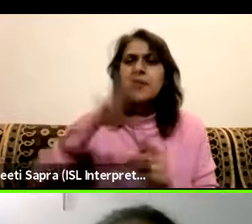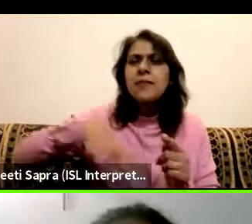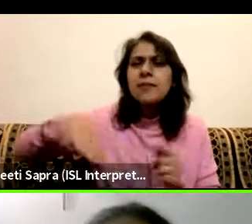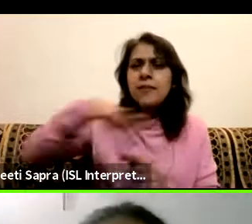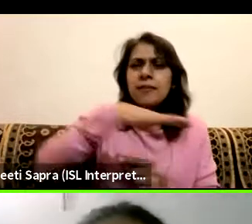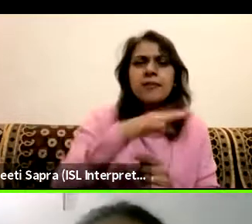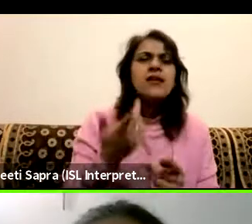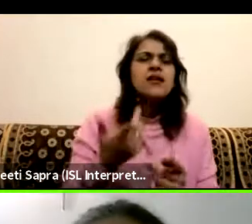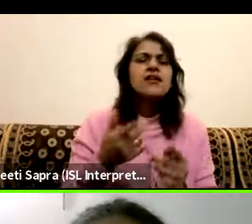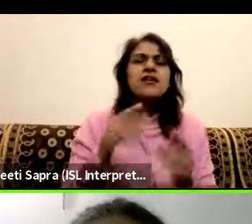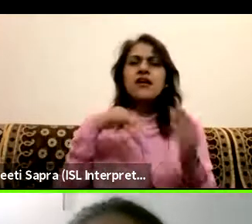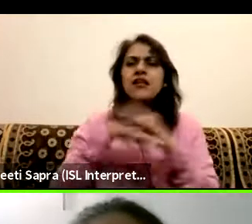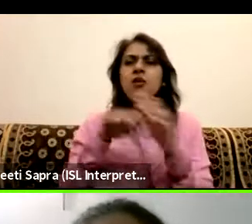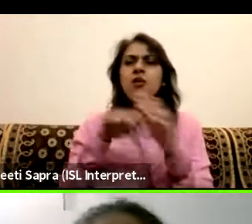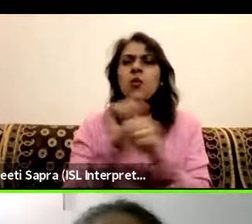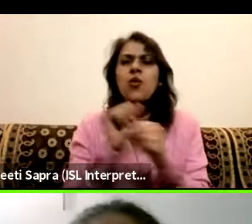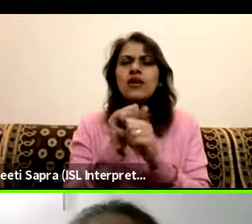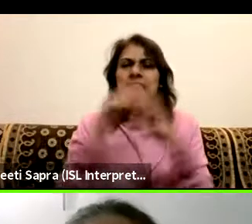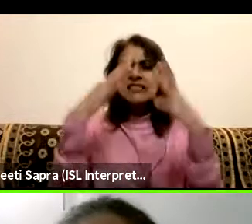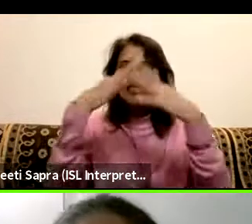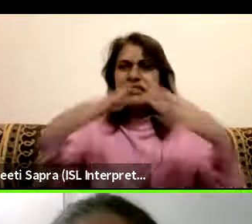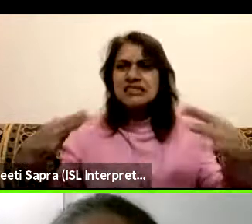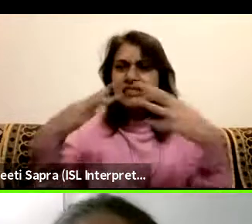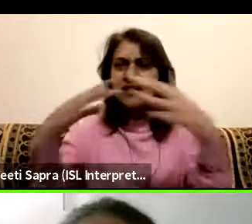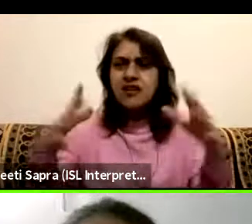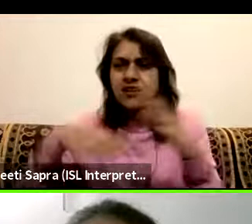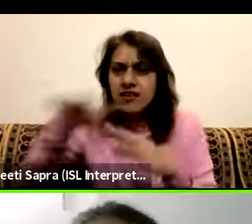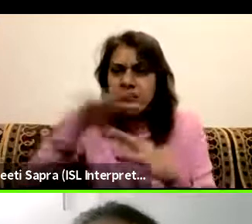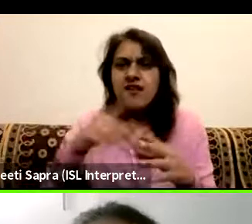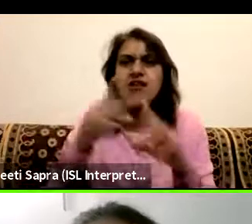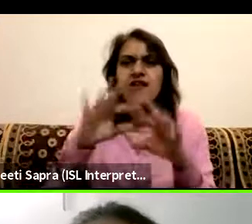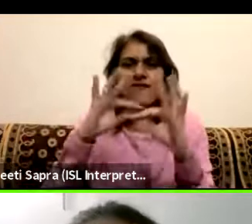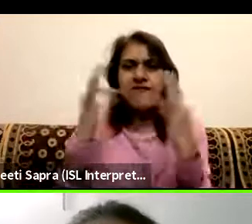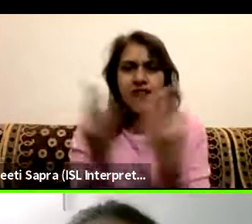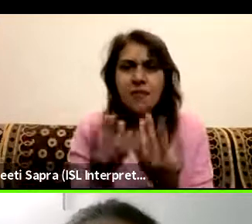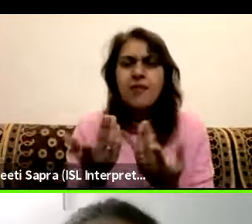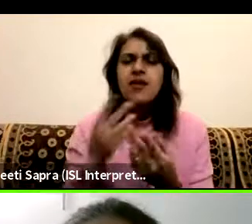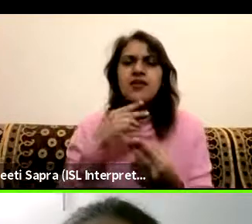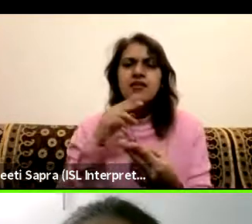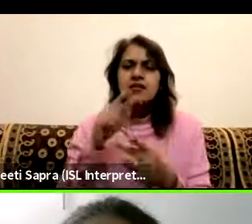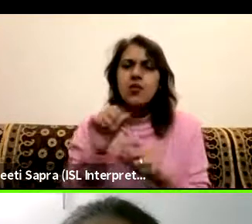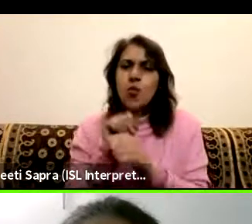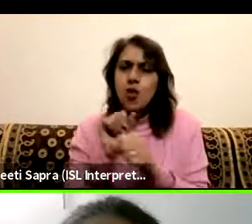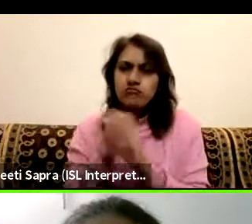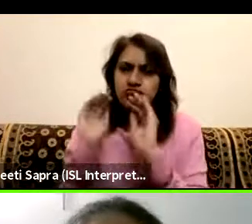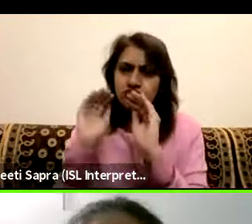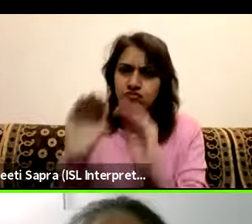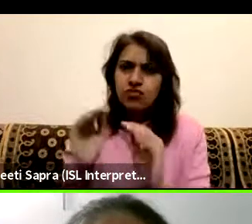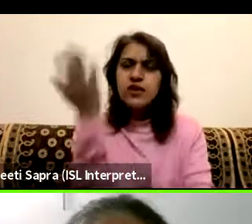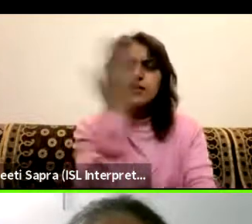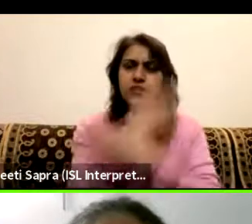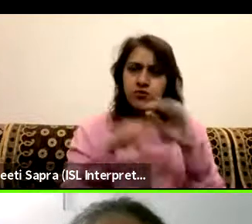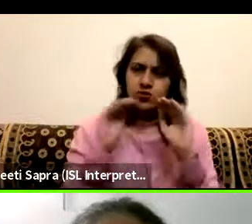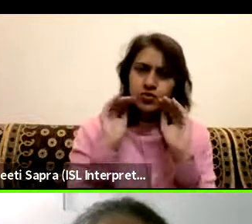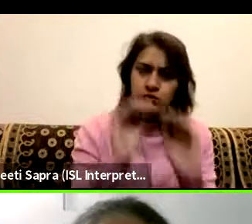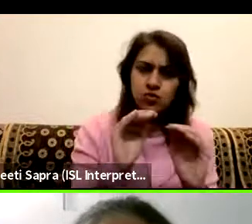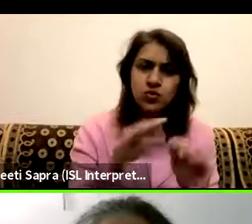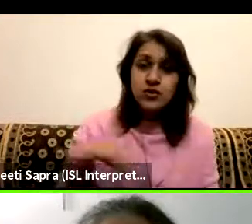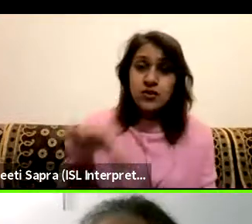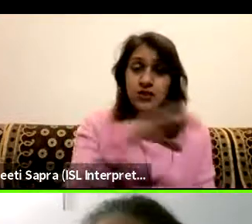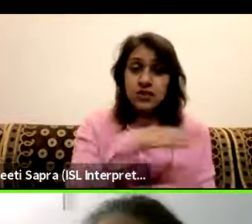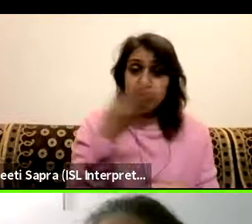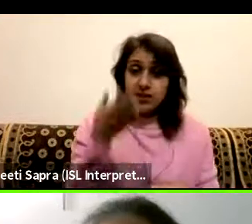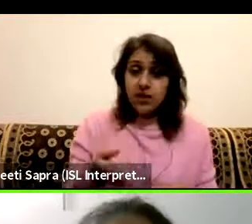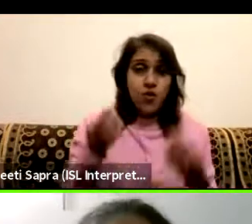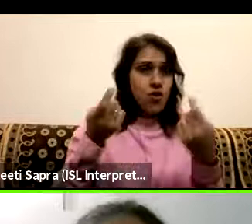with children and people with disabilities and their families. And this whole period, we have seen